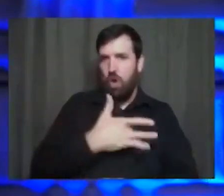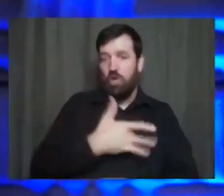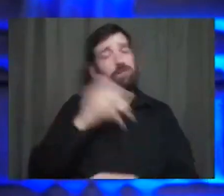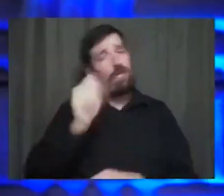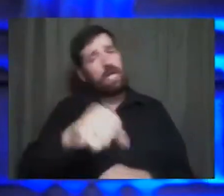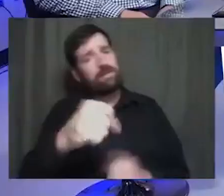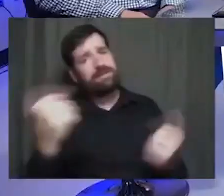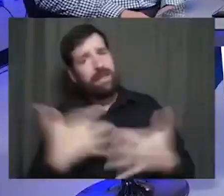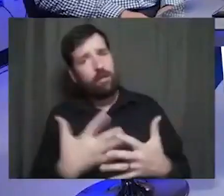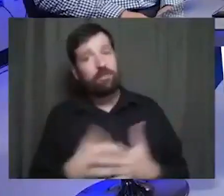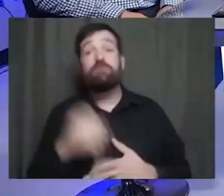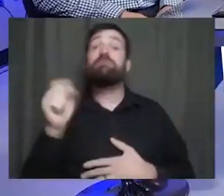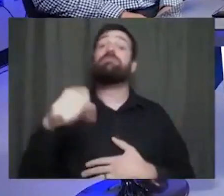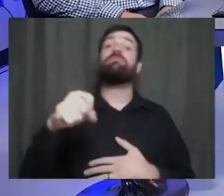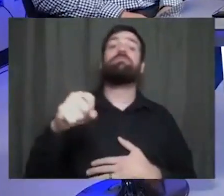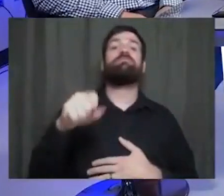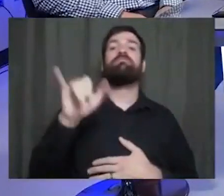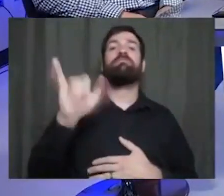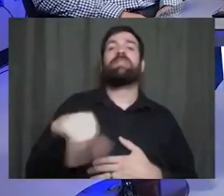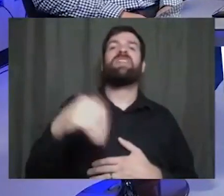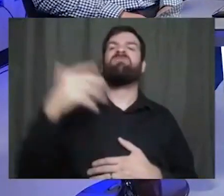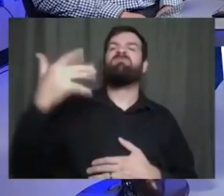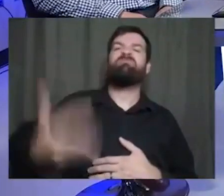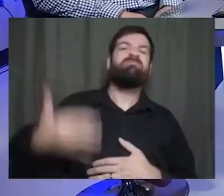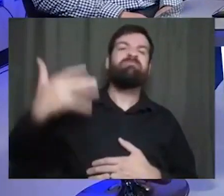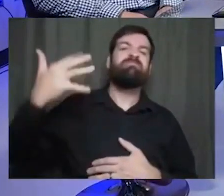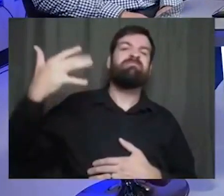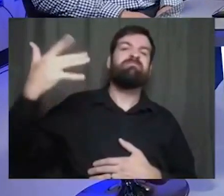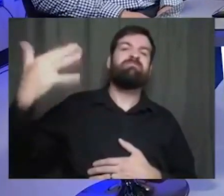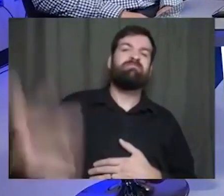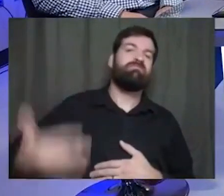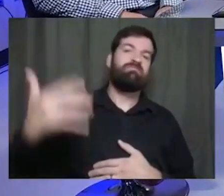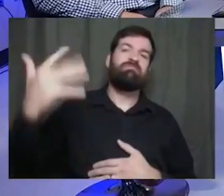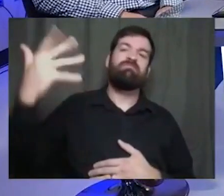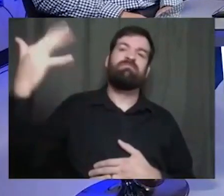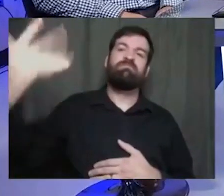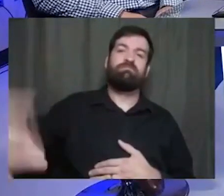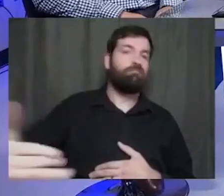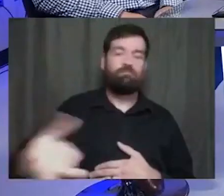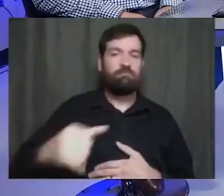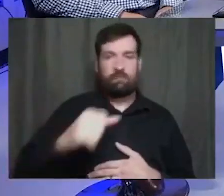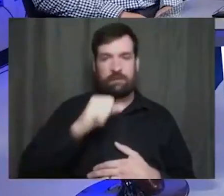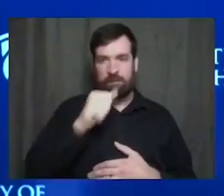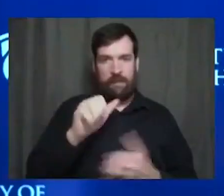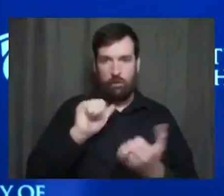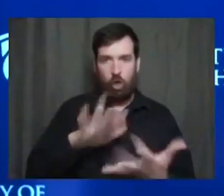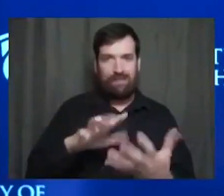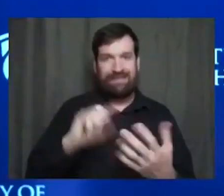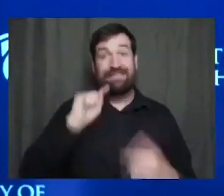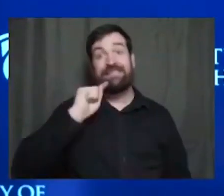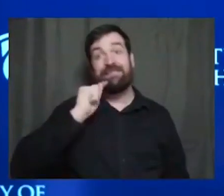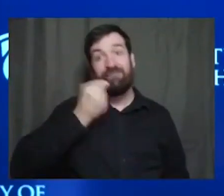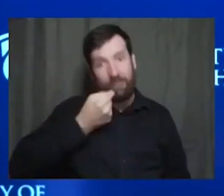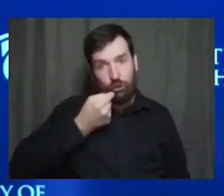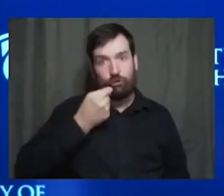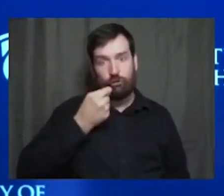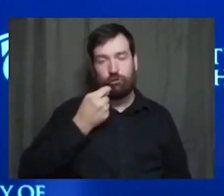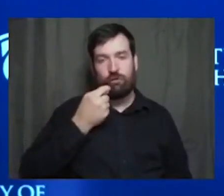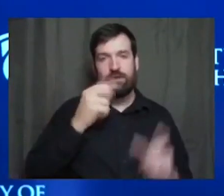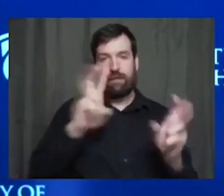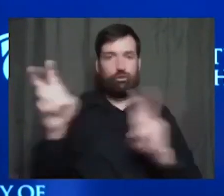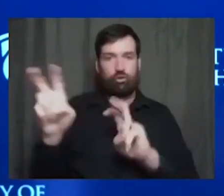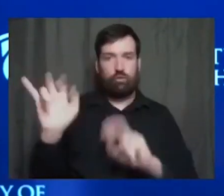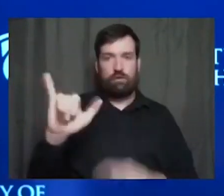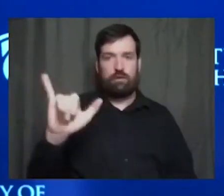This is a transient issue. This wasn't leading to the significant complications that the blood clotting